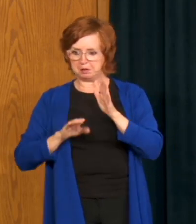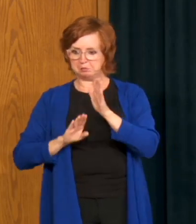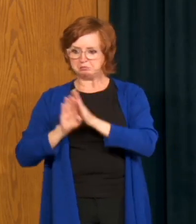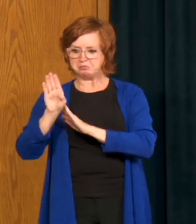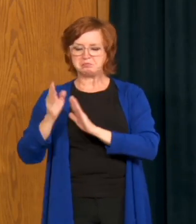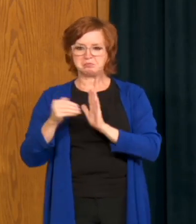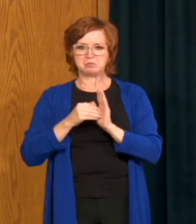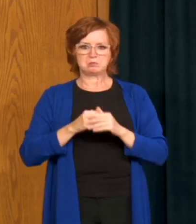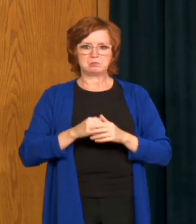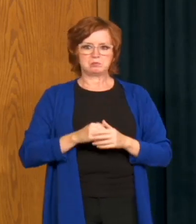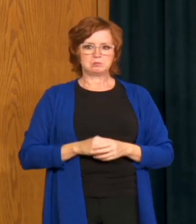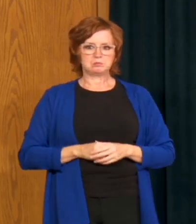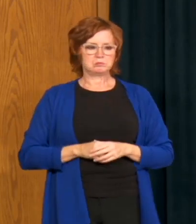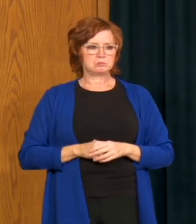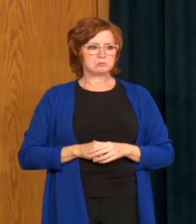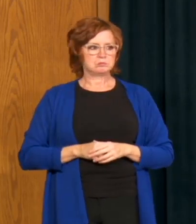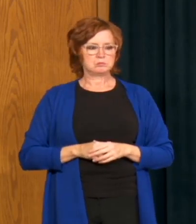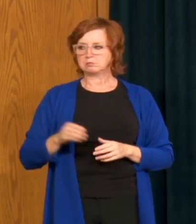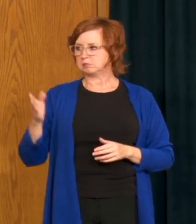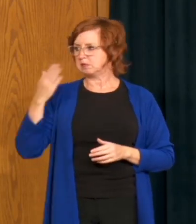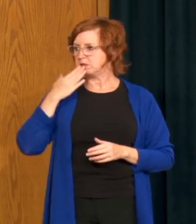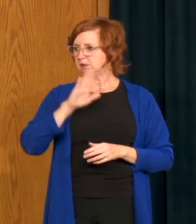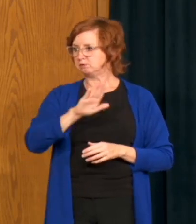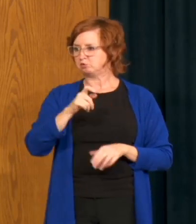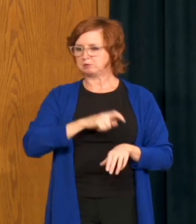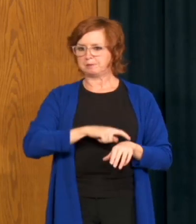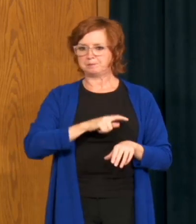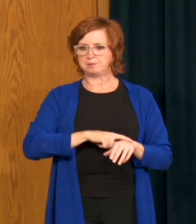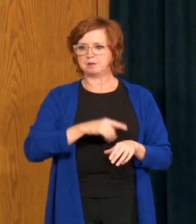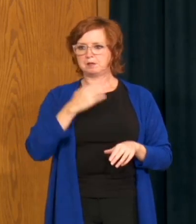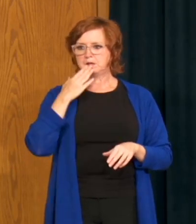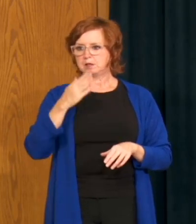COVID, but even grow it from there. Okay, thanks everyone. That concludes today's conference.